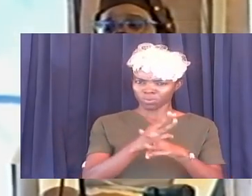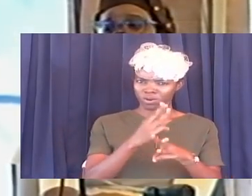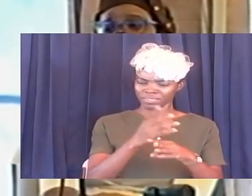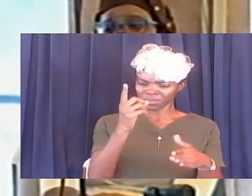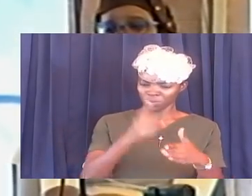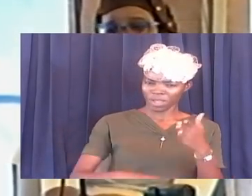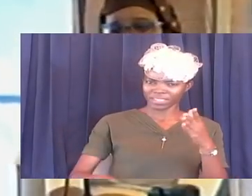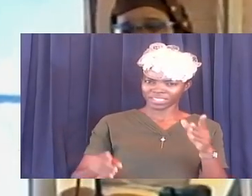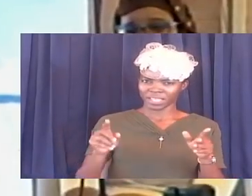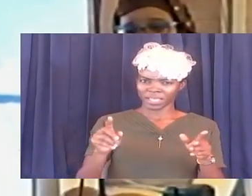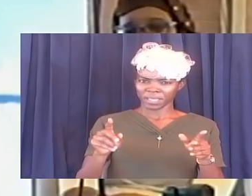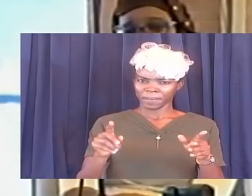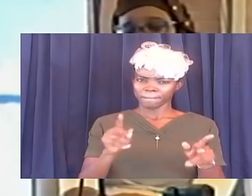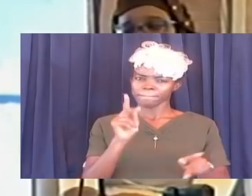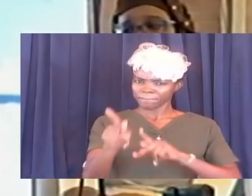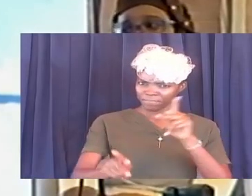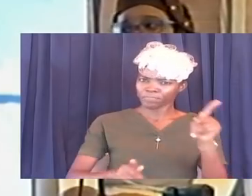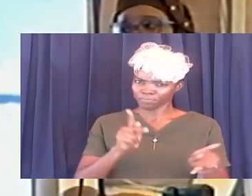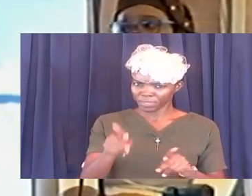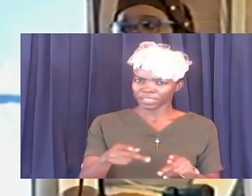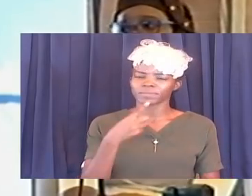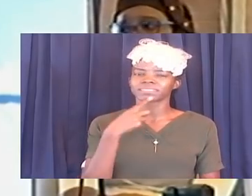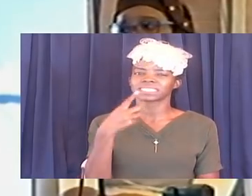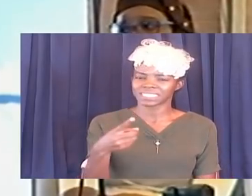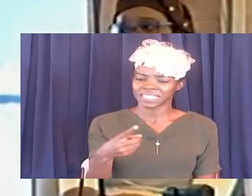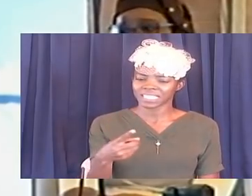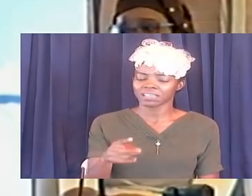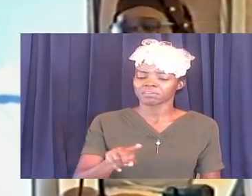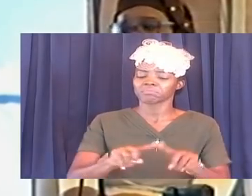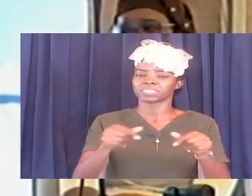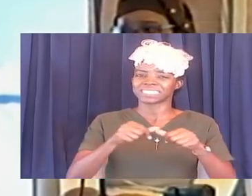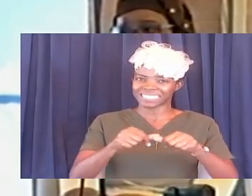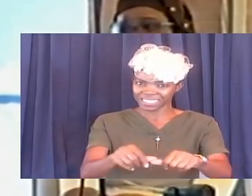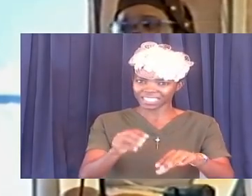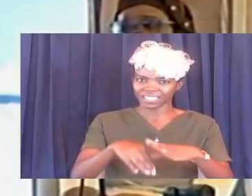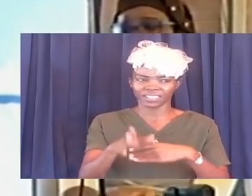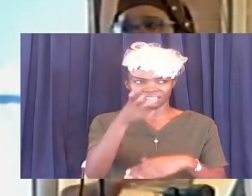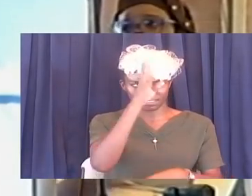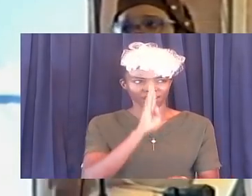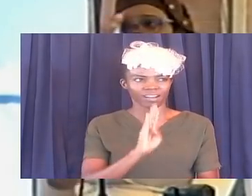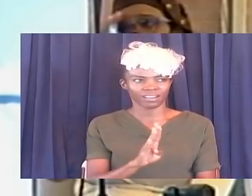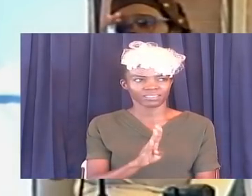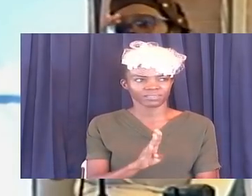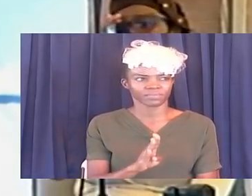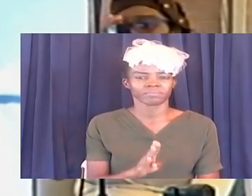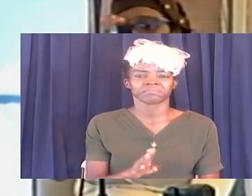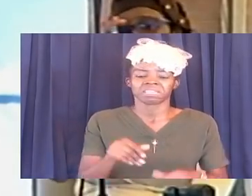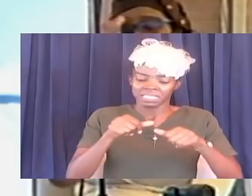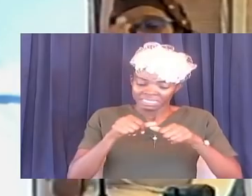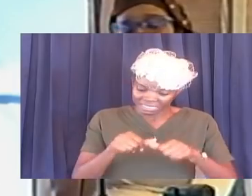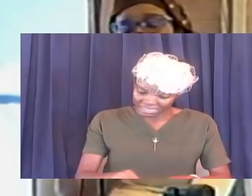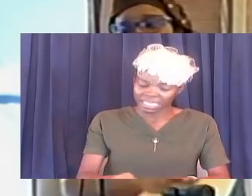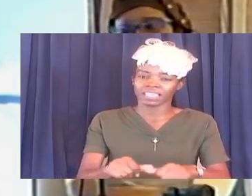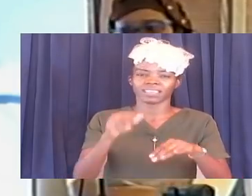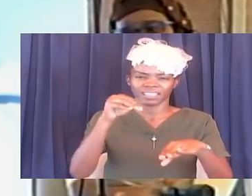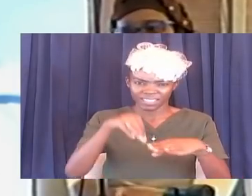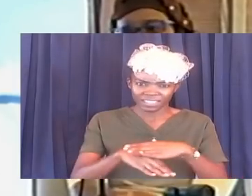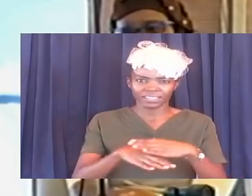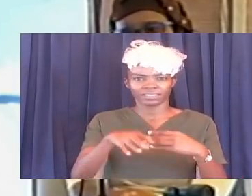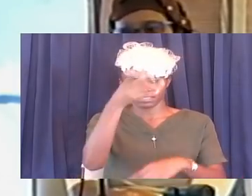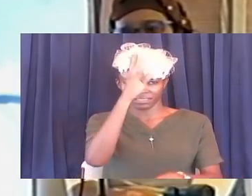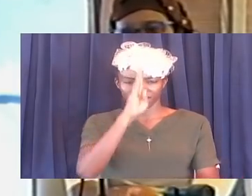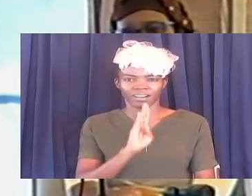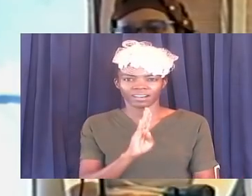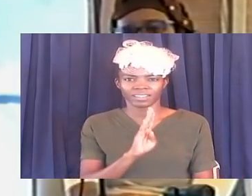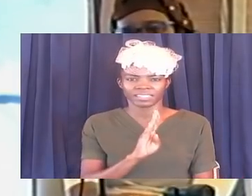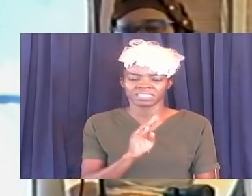narrow. But remain in God. Hallelujah. Remain in God.